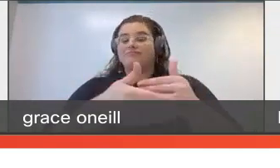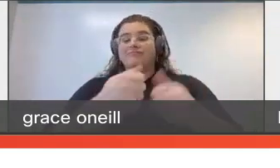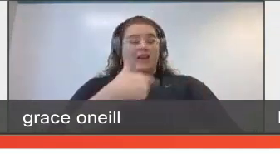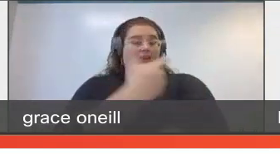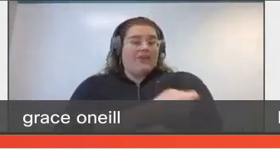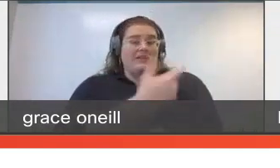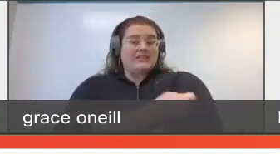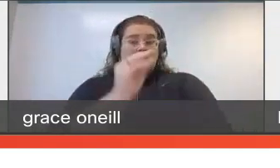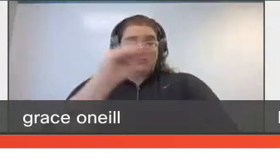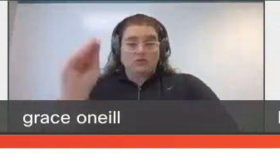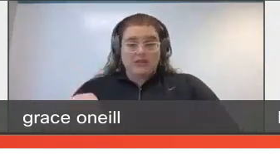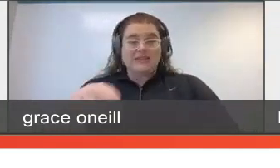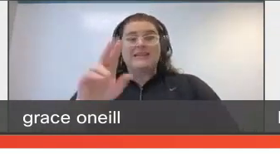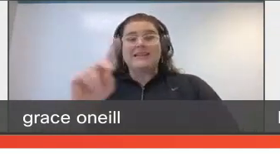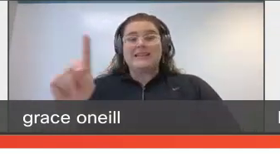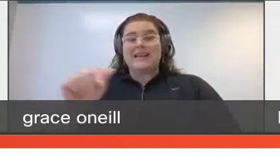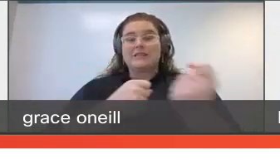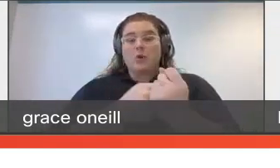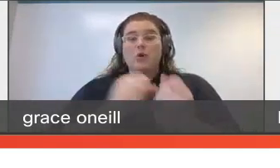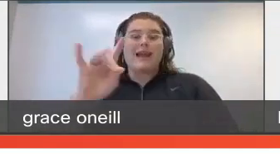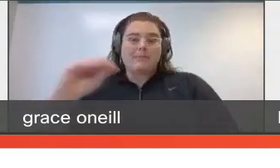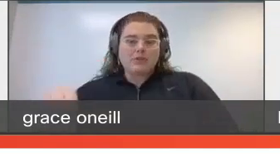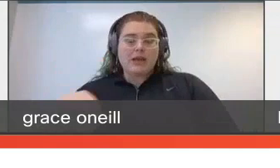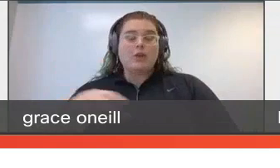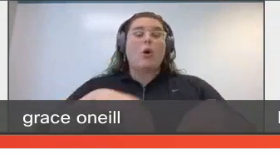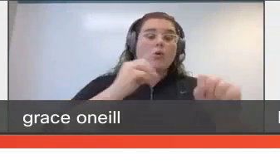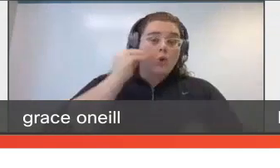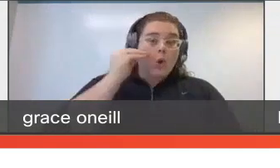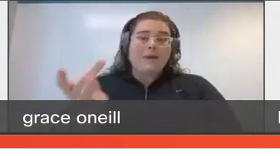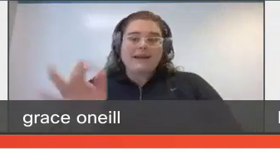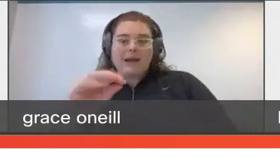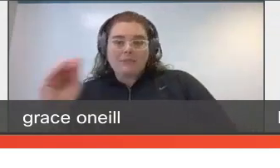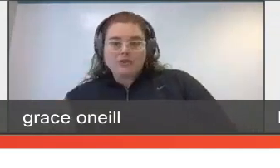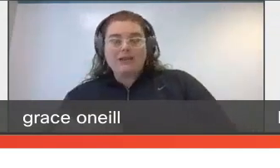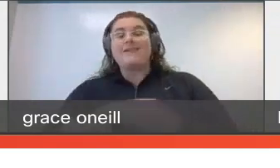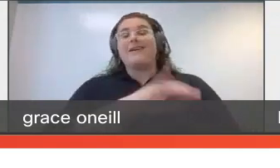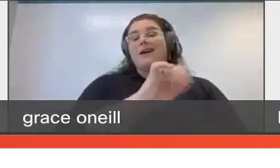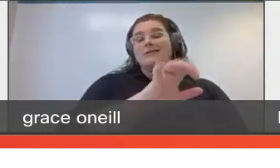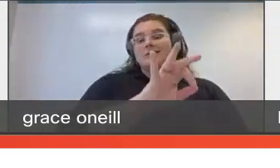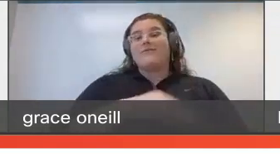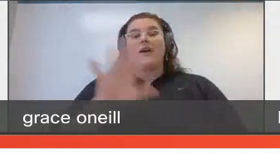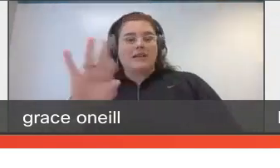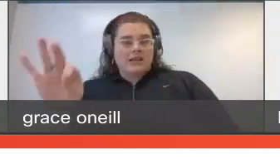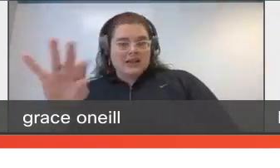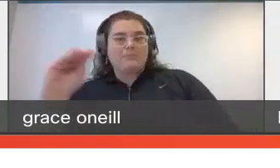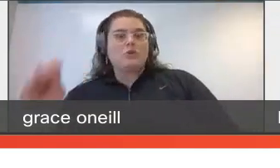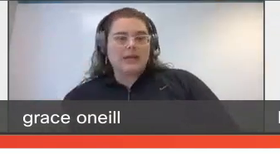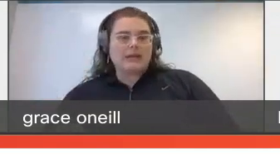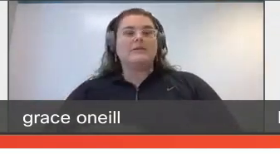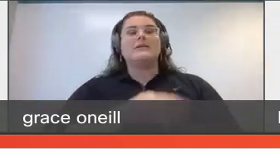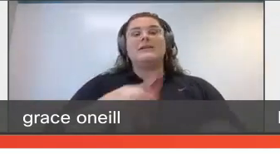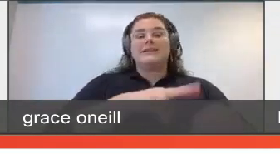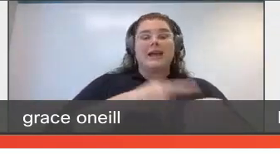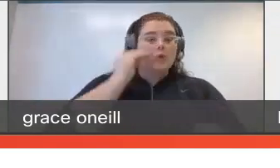we're at 80%. In host homes, it's 89%. Intermediate care facilities, 99%. Natural